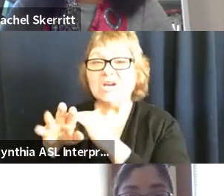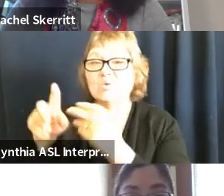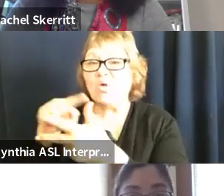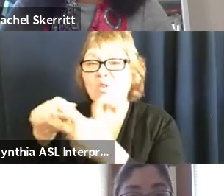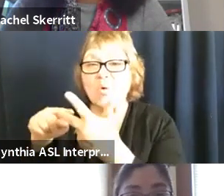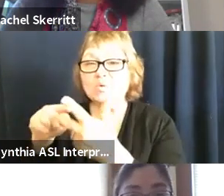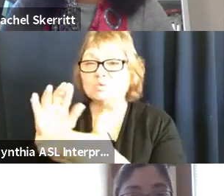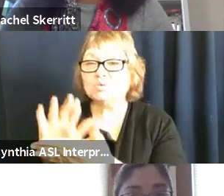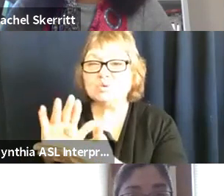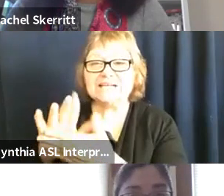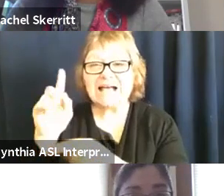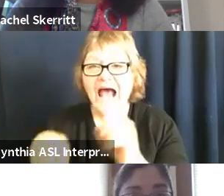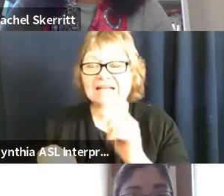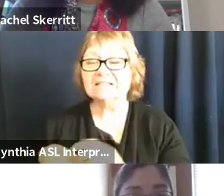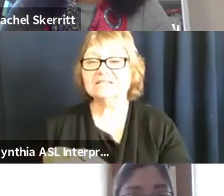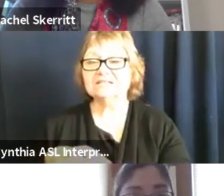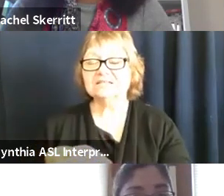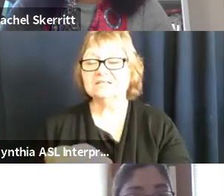school.